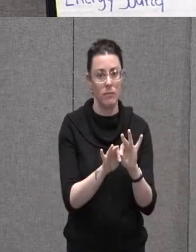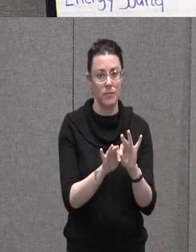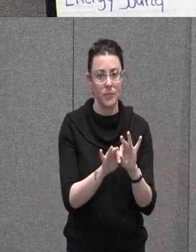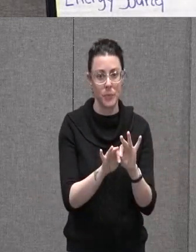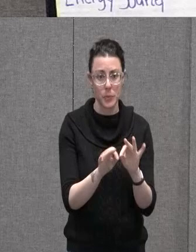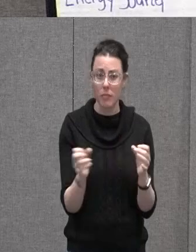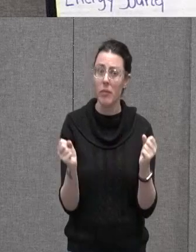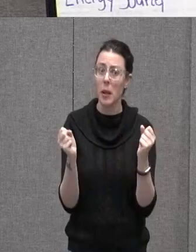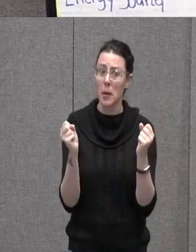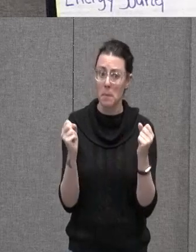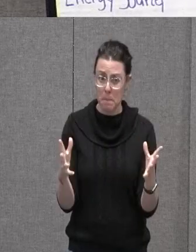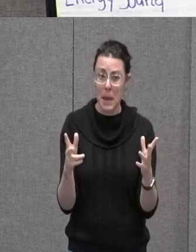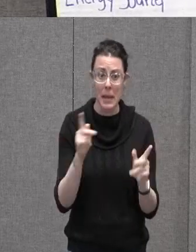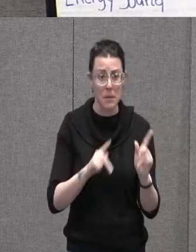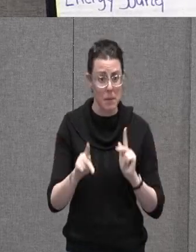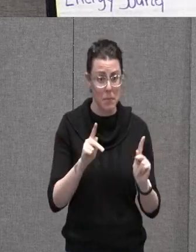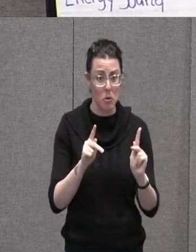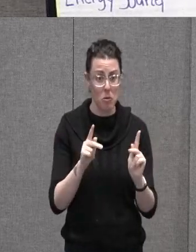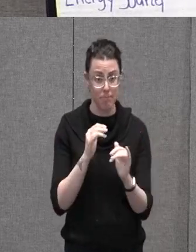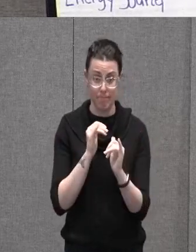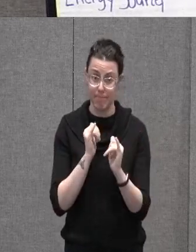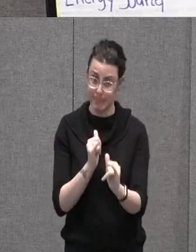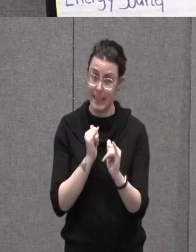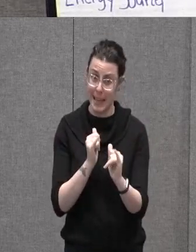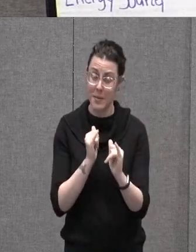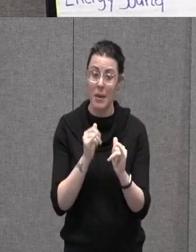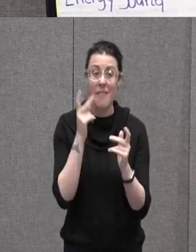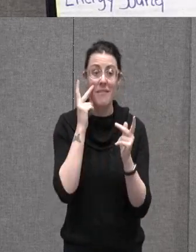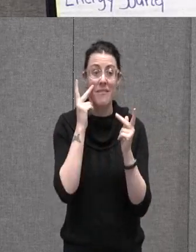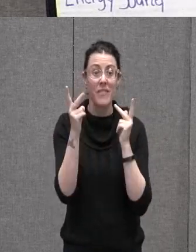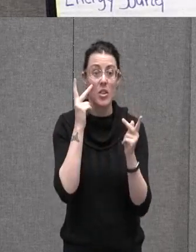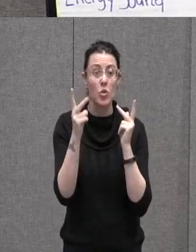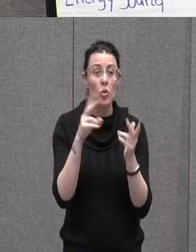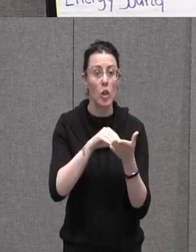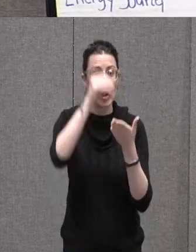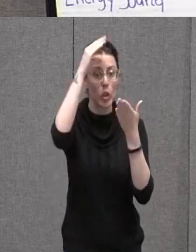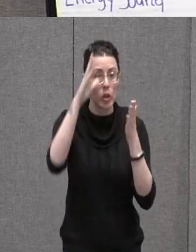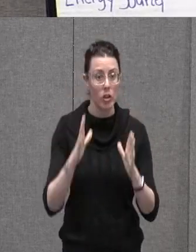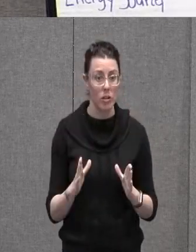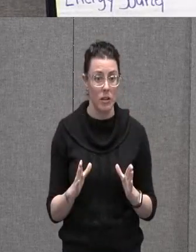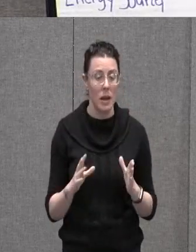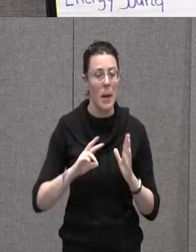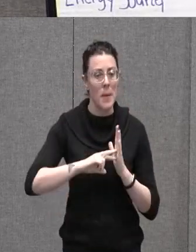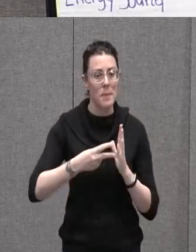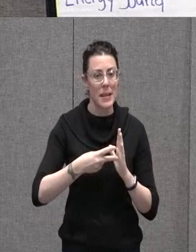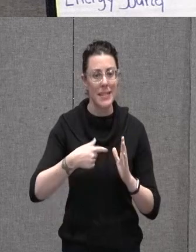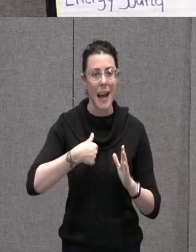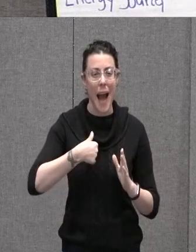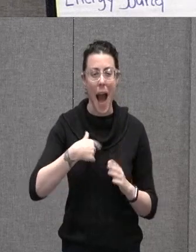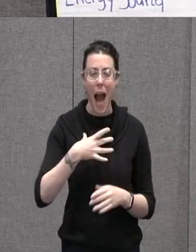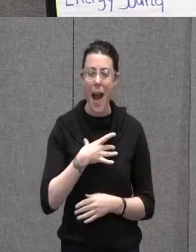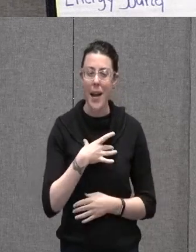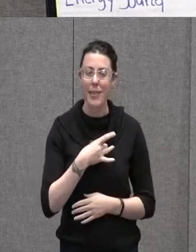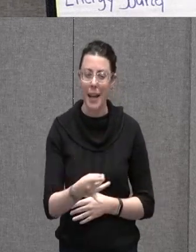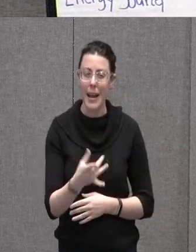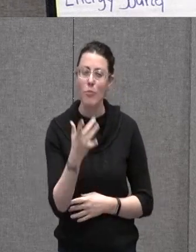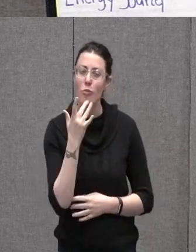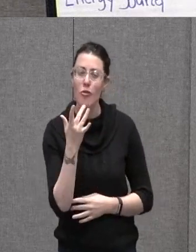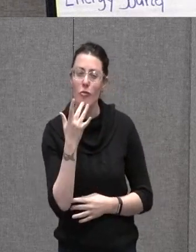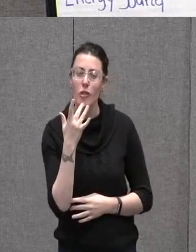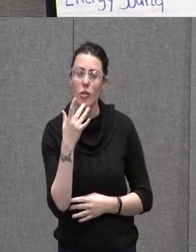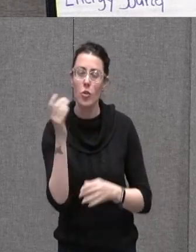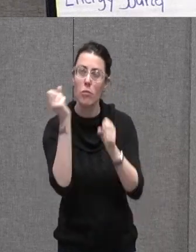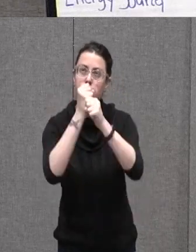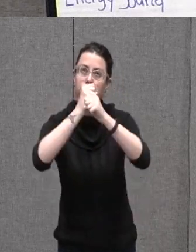are visual learners. What that means is I like to see things. And then it makes more sense to me. Yes.